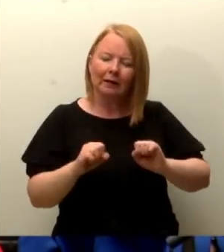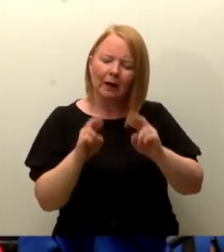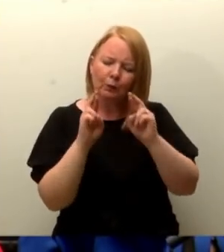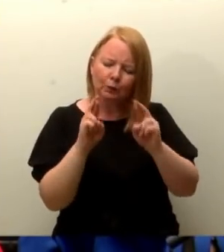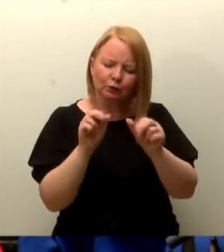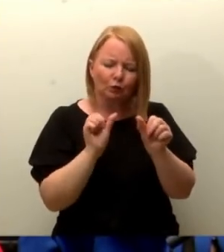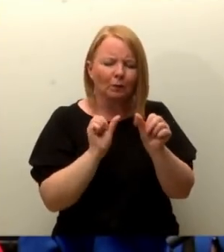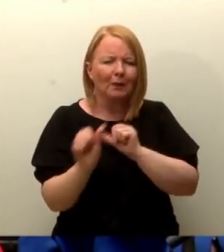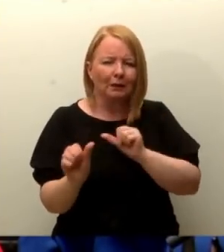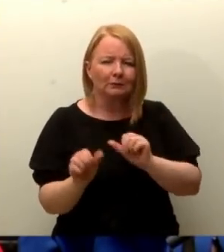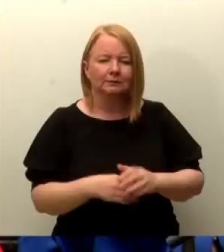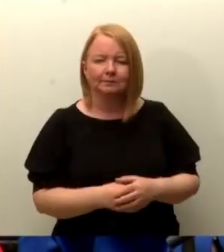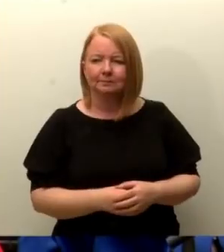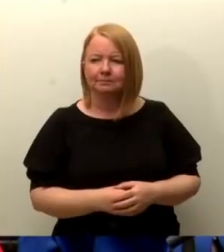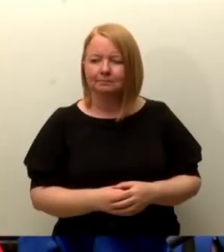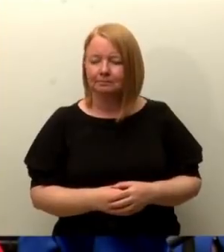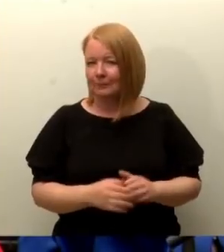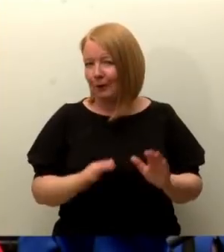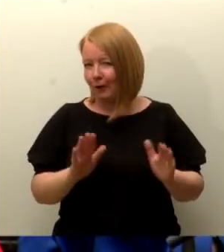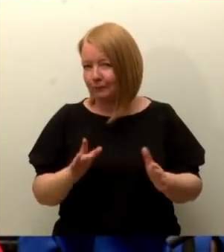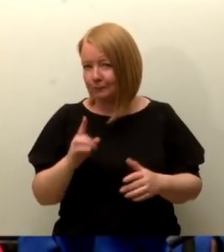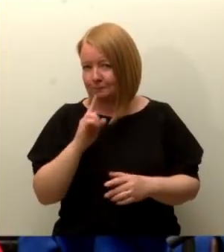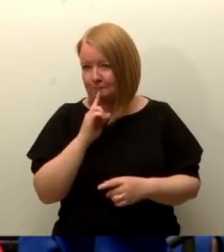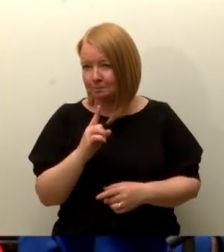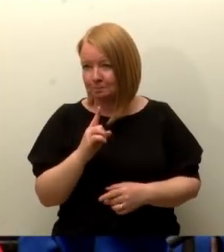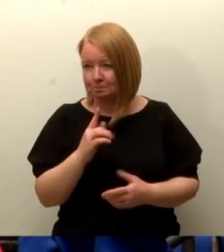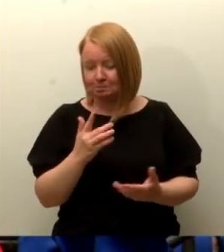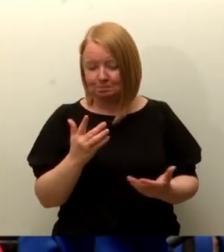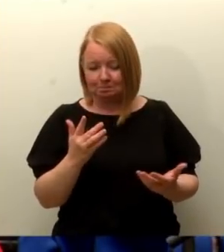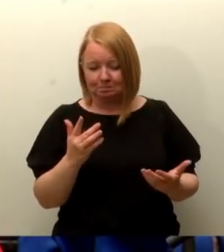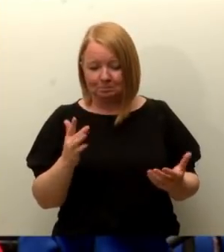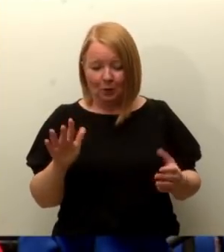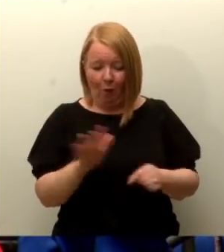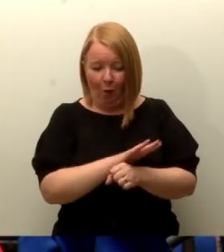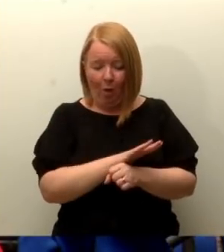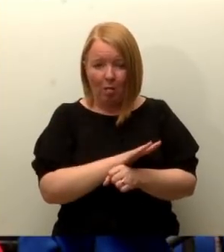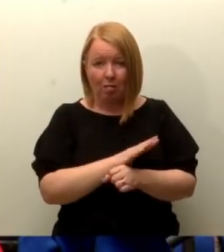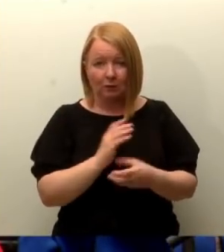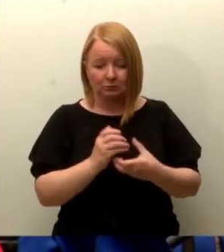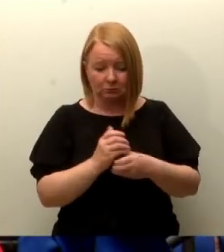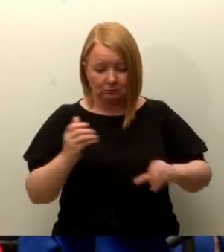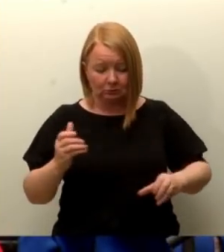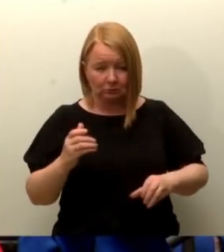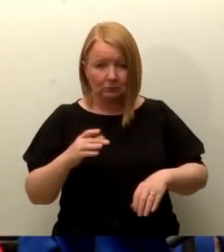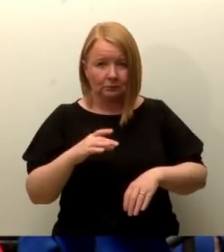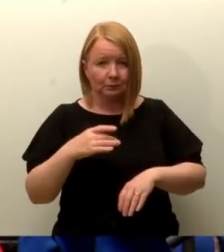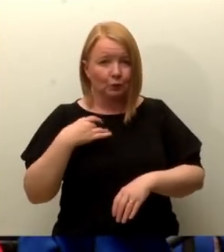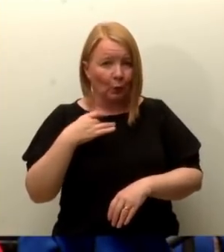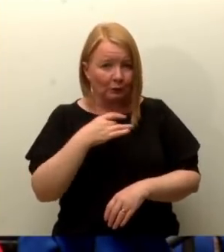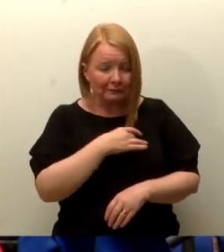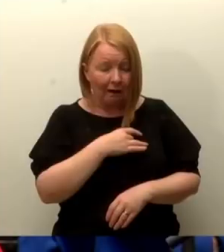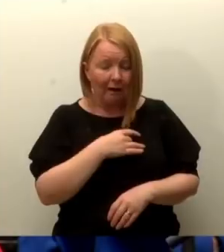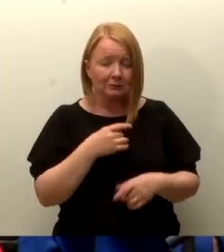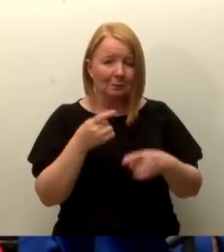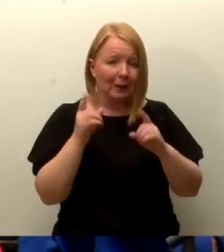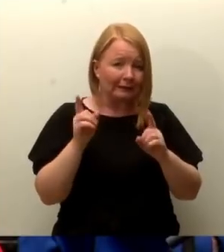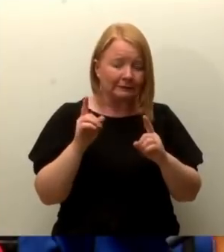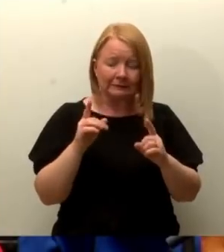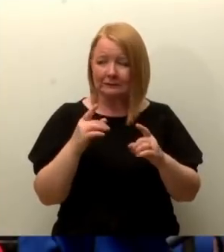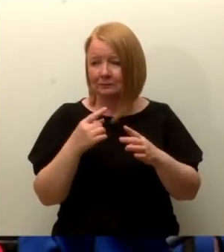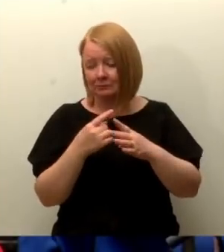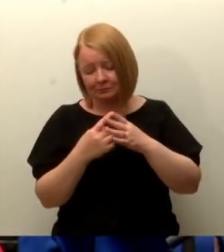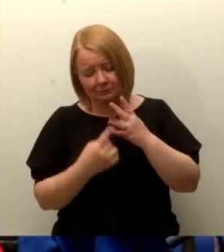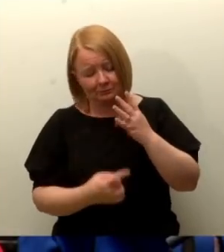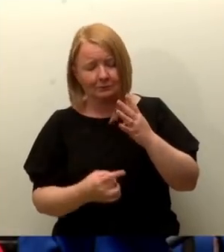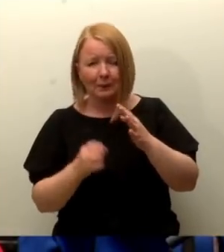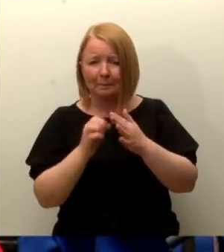it. I must say that all of you graduating doctors, some of you as masters, some of you have